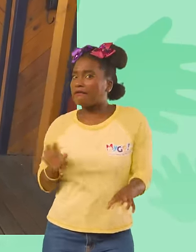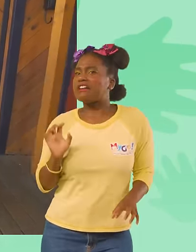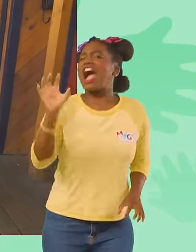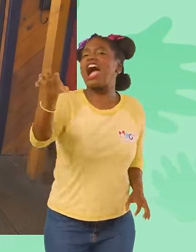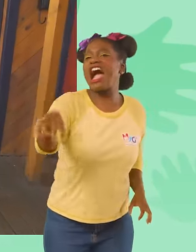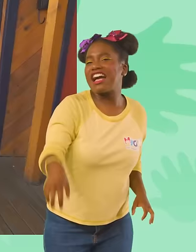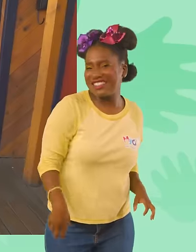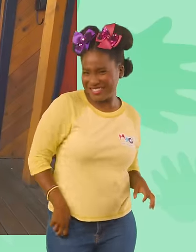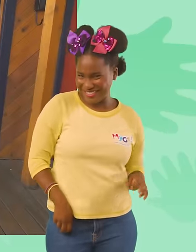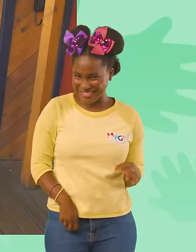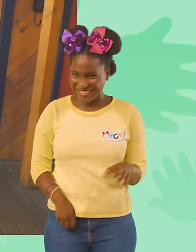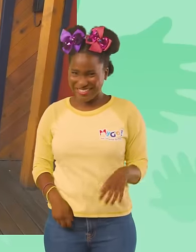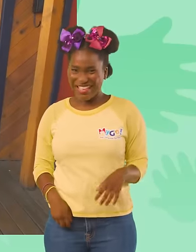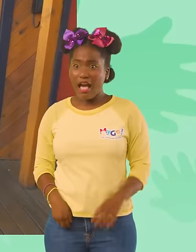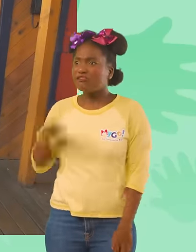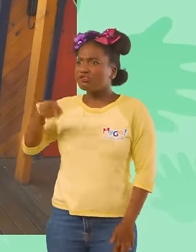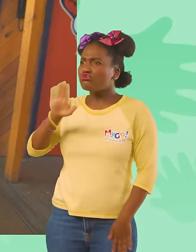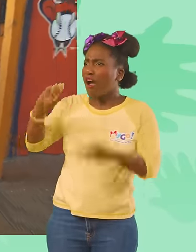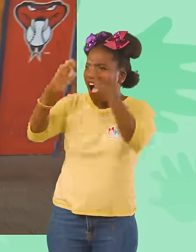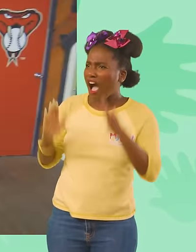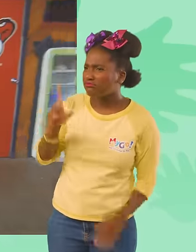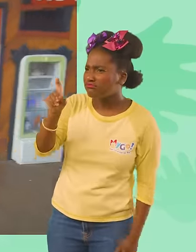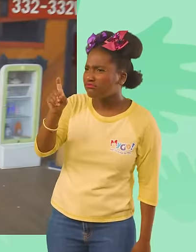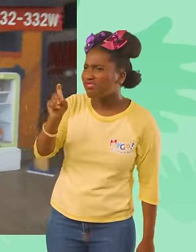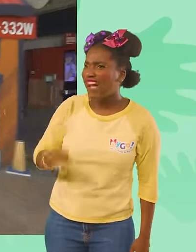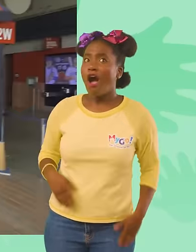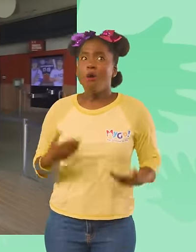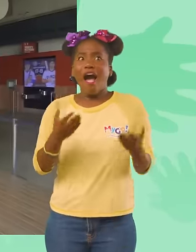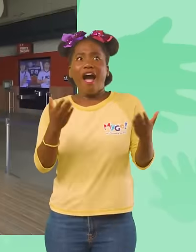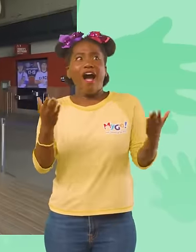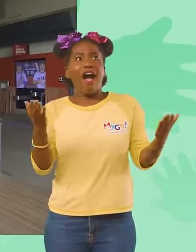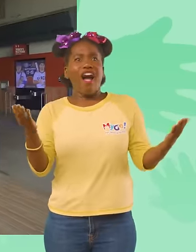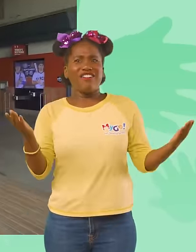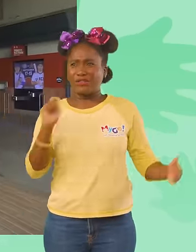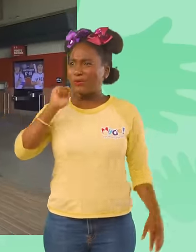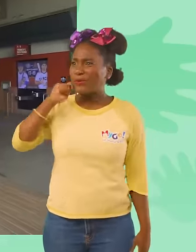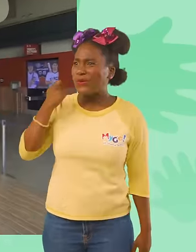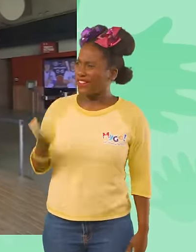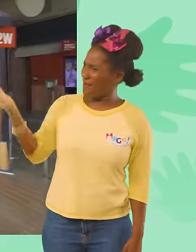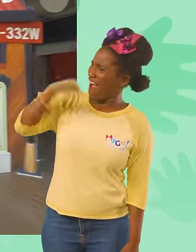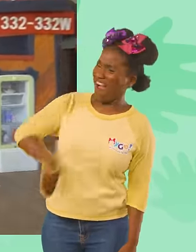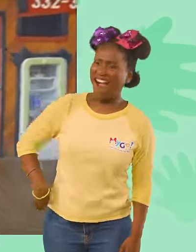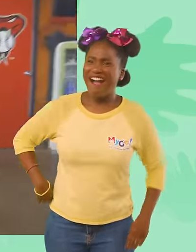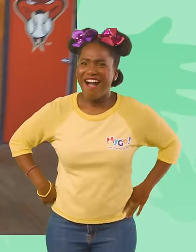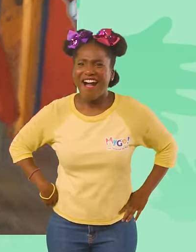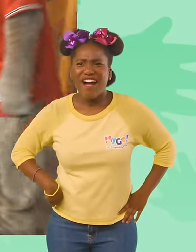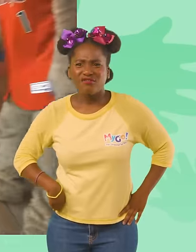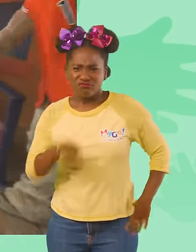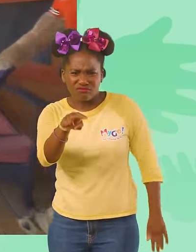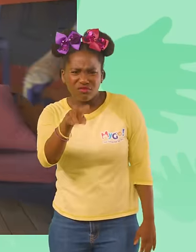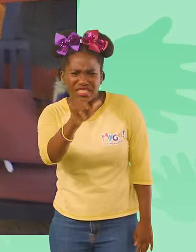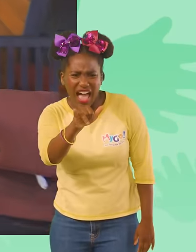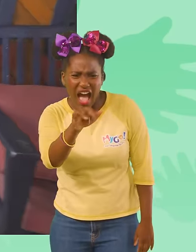Meow! Ooh, is this your house, Baxter? Whoa! It's really cool! Check it out! Whoa, what's